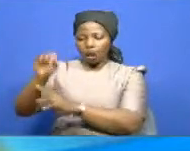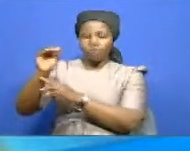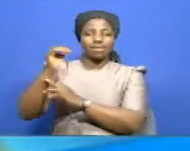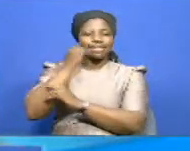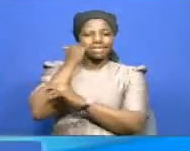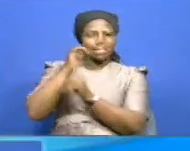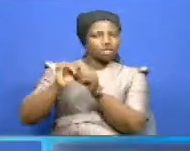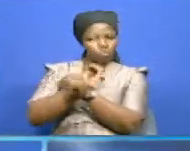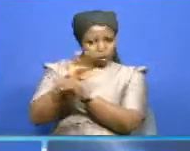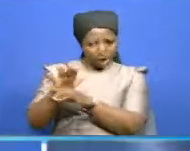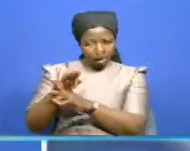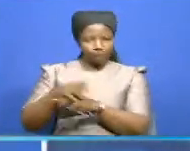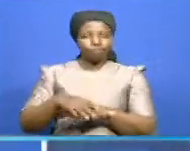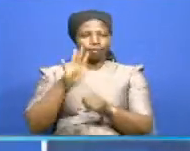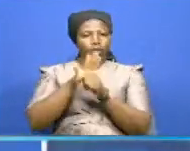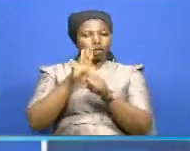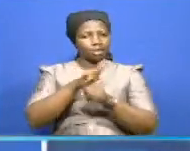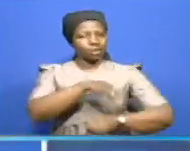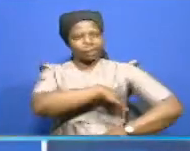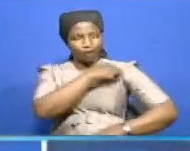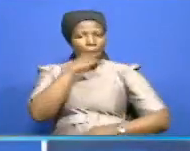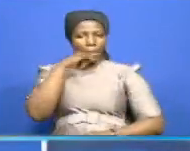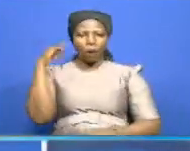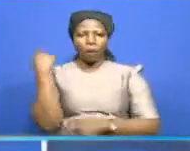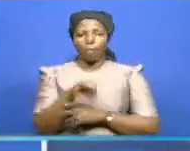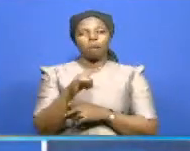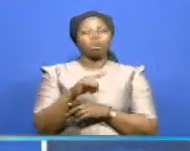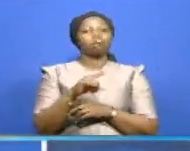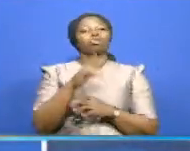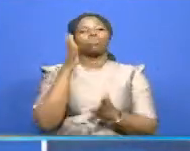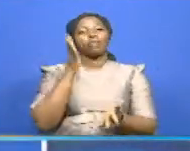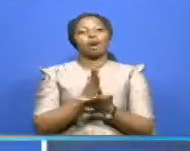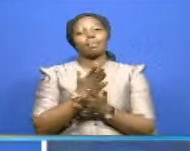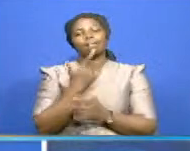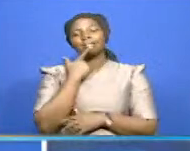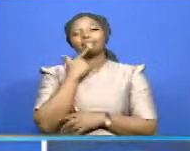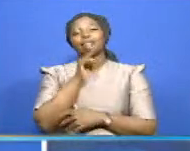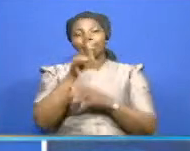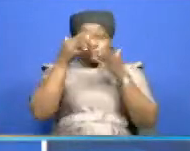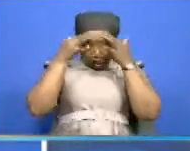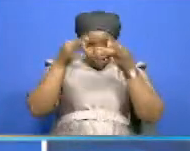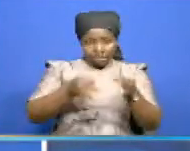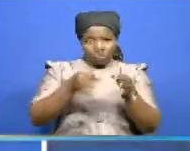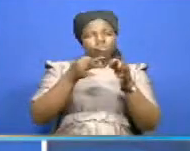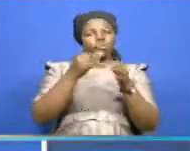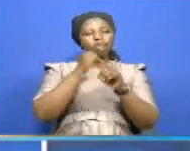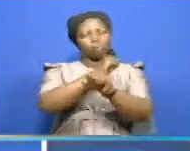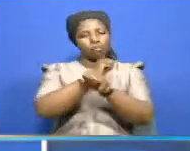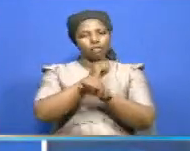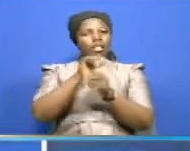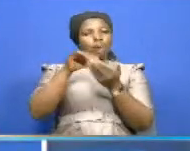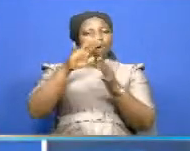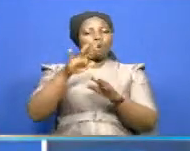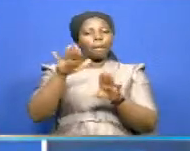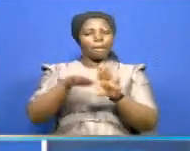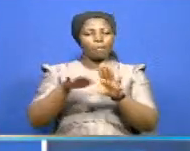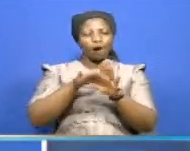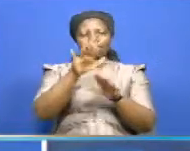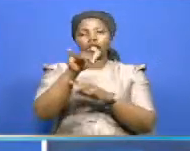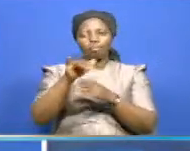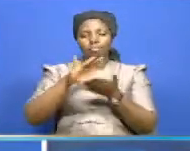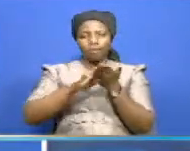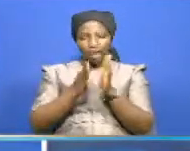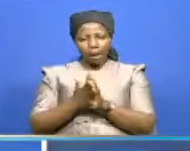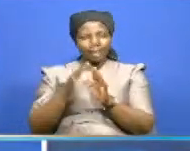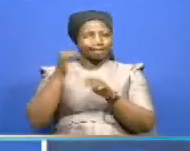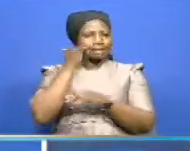Majority Chief Whip Junior Wambua confirmed the closure, saying the move could to cushion more members from contracting the virus and